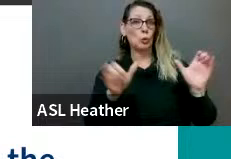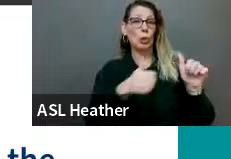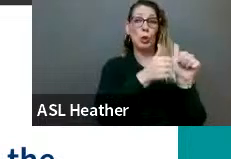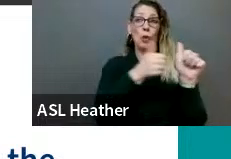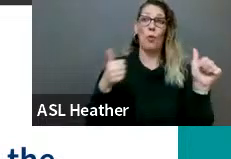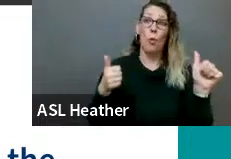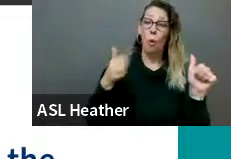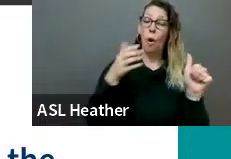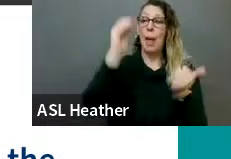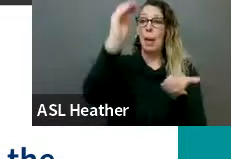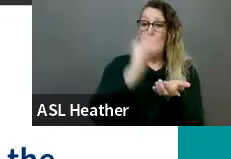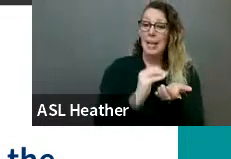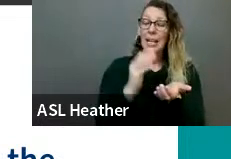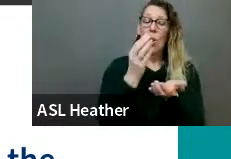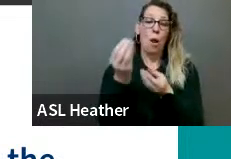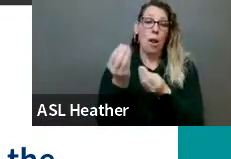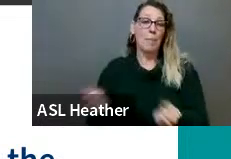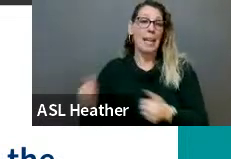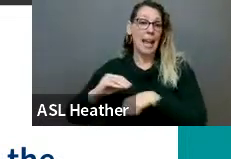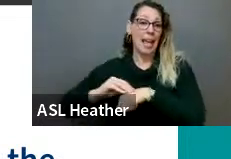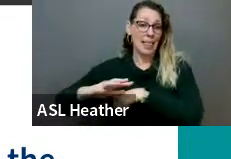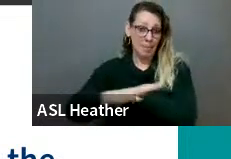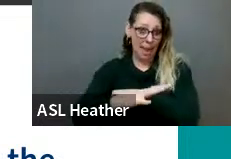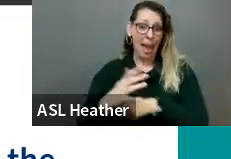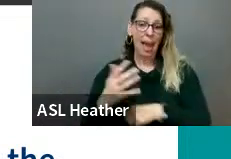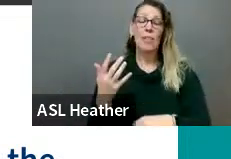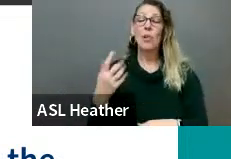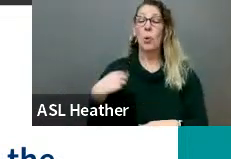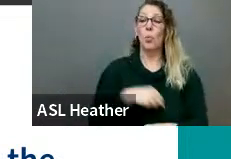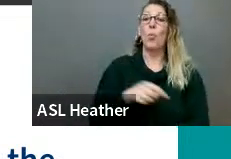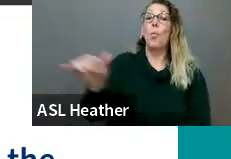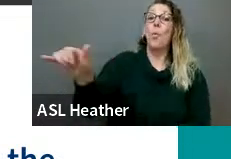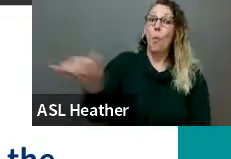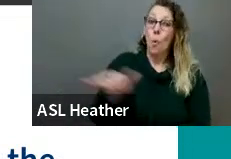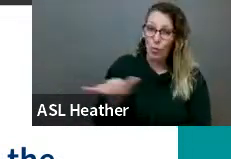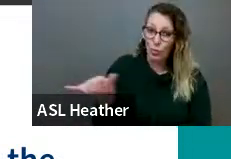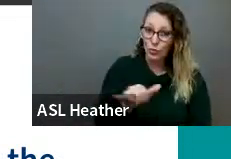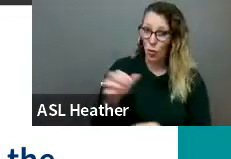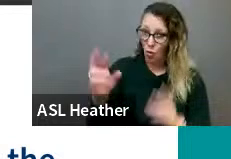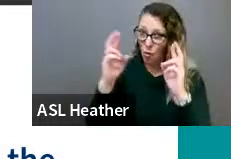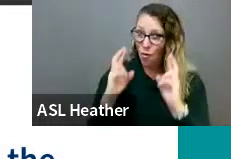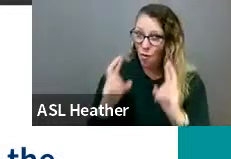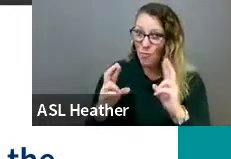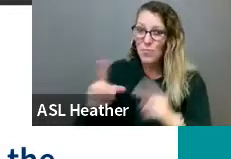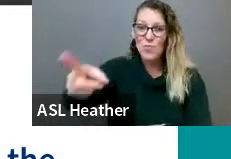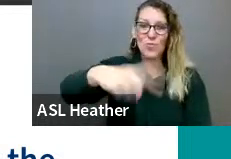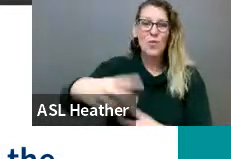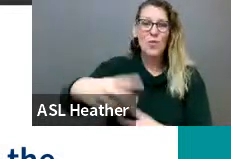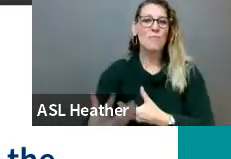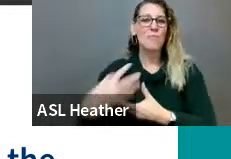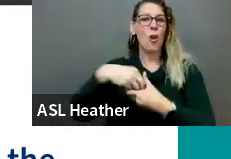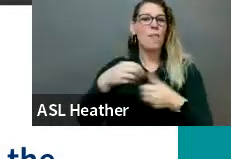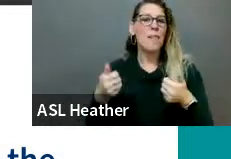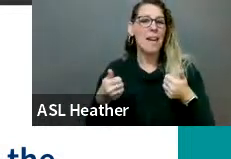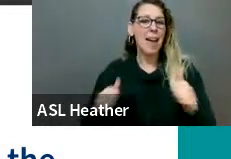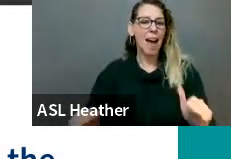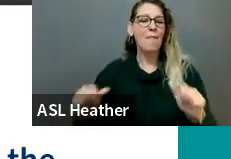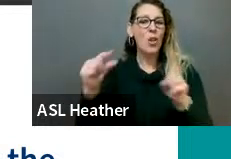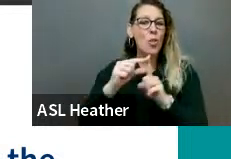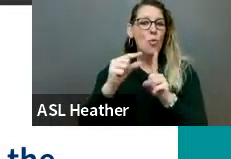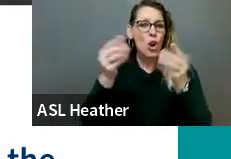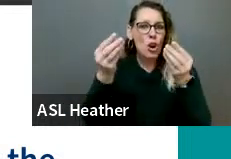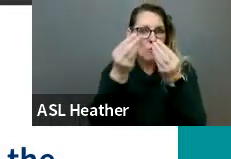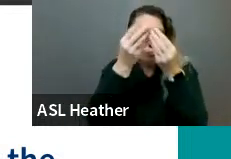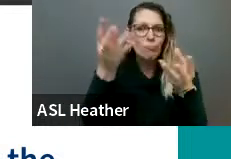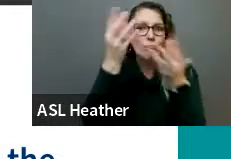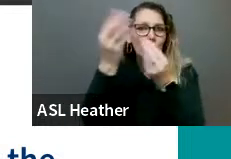and minimize or mitigate those impacts, we're also hoping that you can be part of our efforts to get the word out about